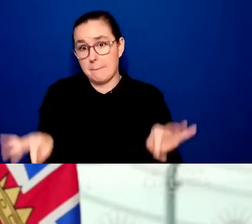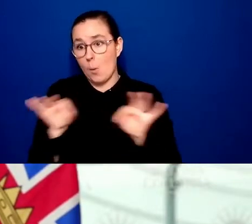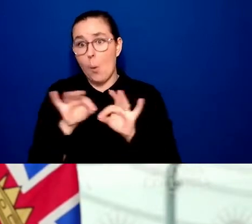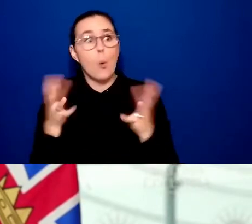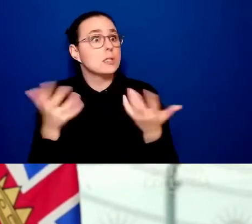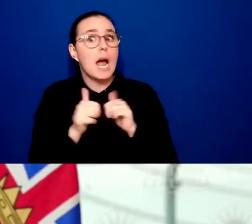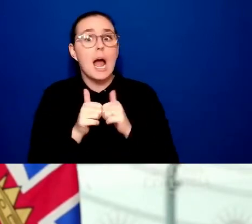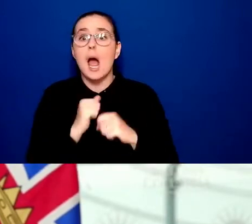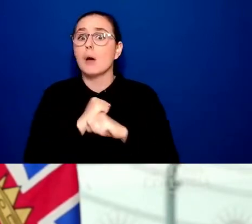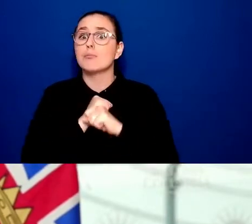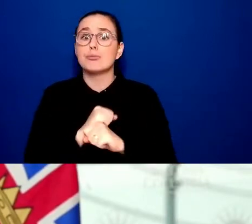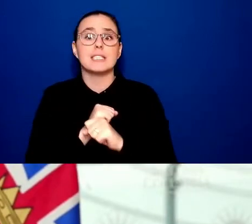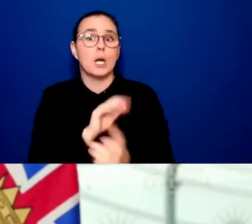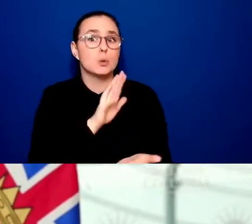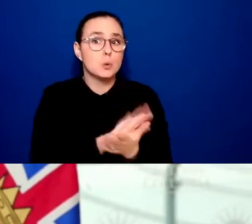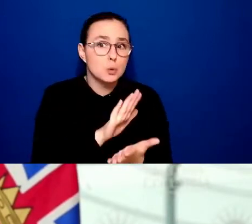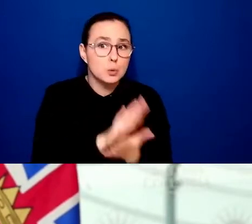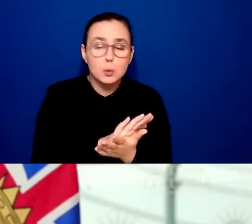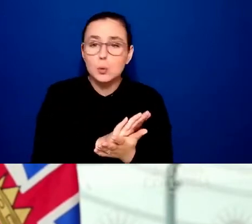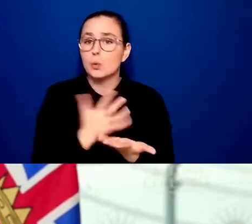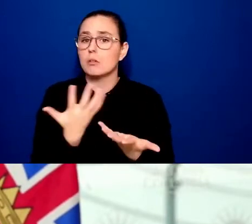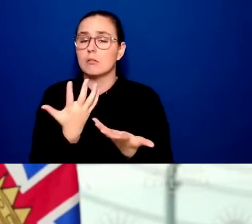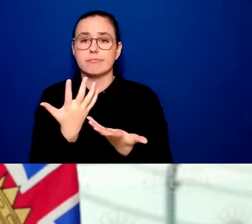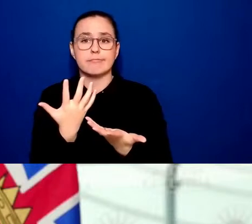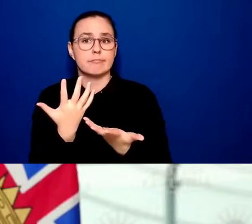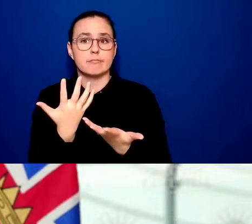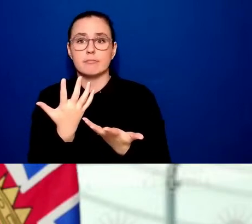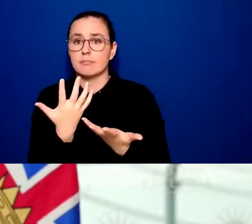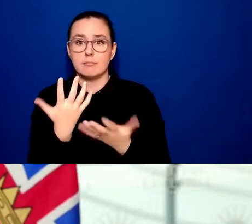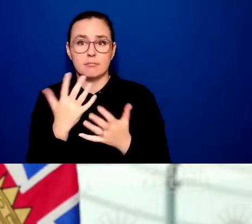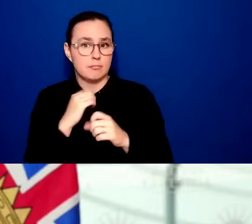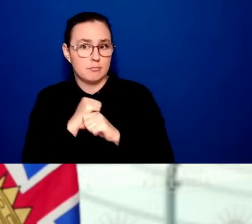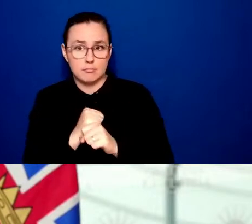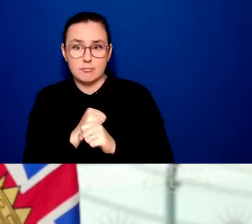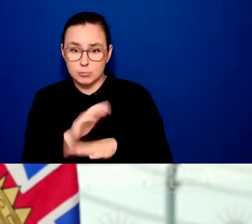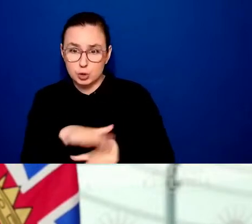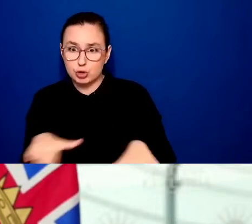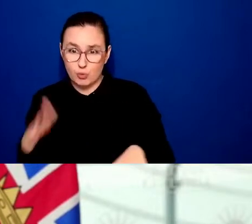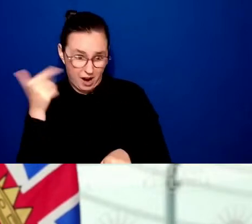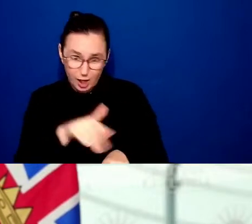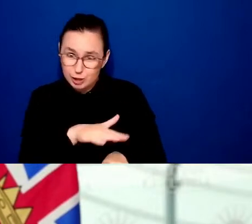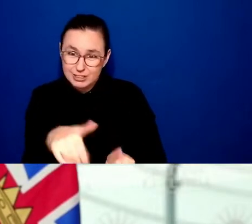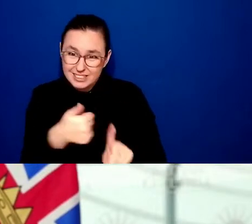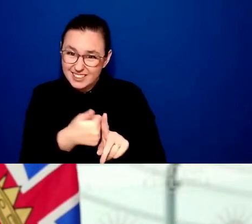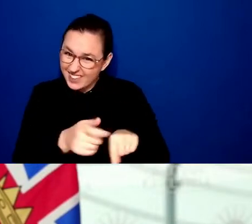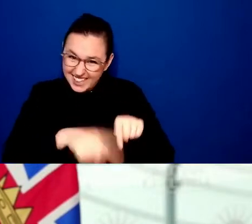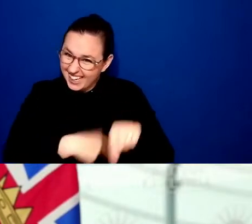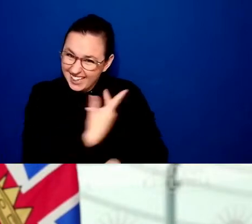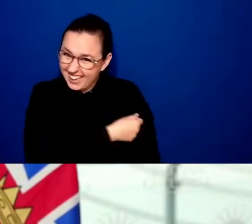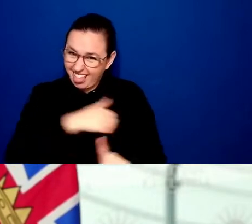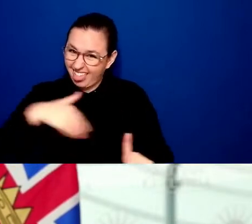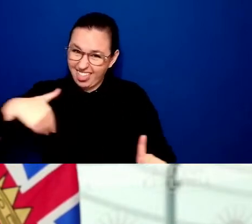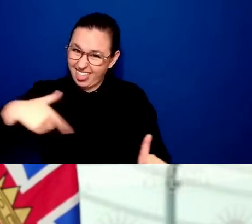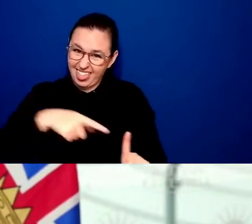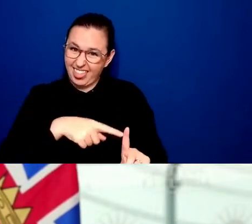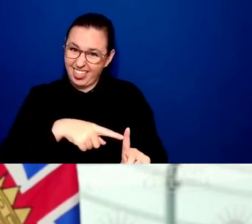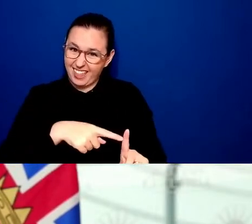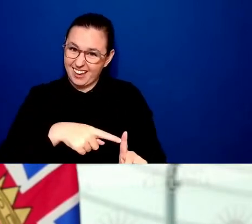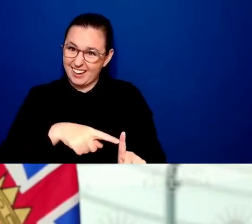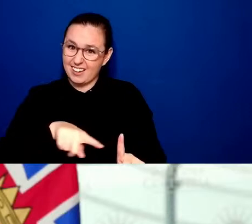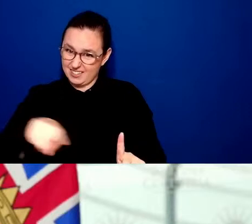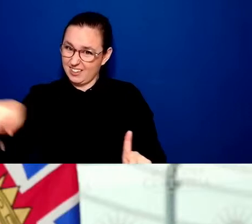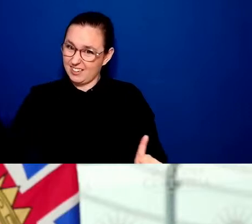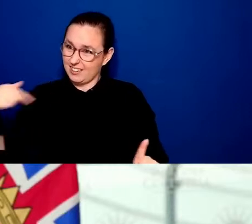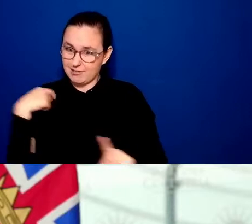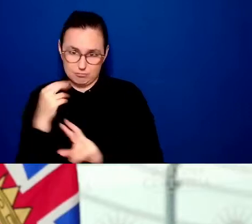our schools until we have vaccination for all school-age children, and we're preparing for that as soon as we can, is